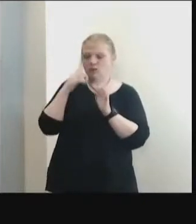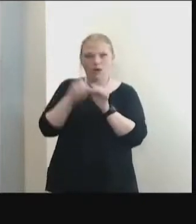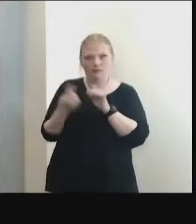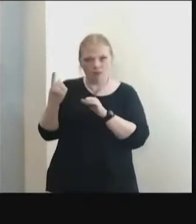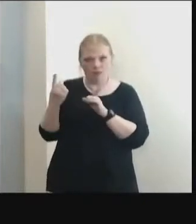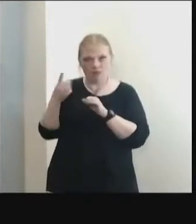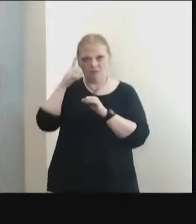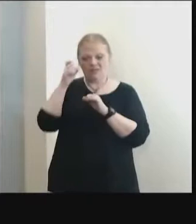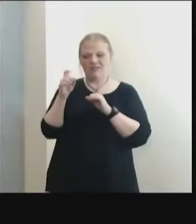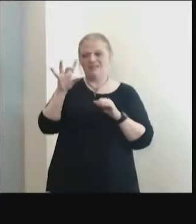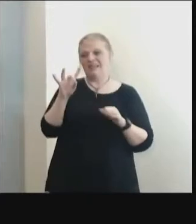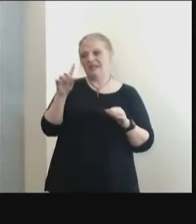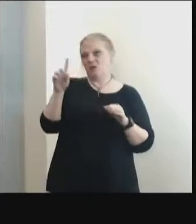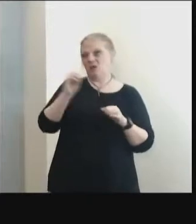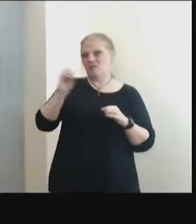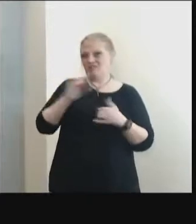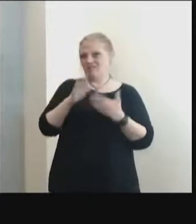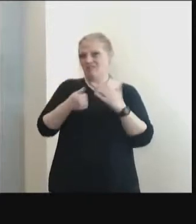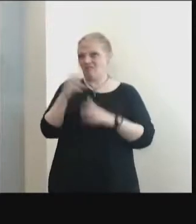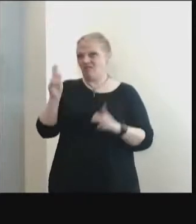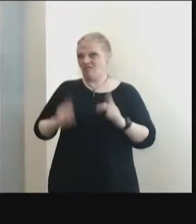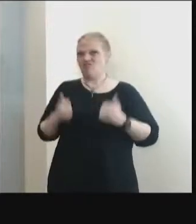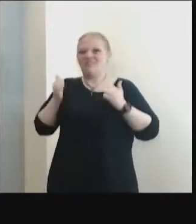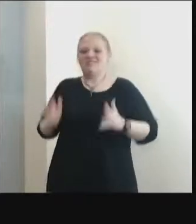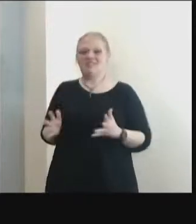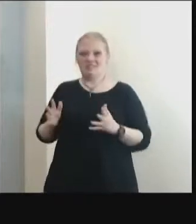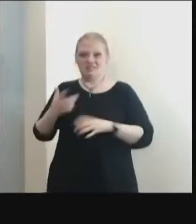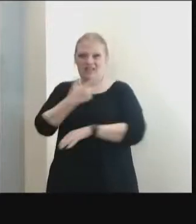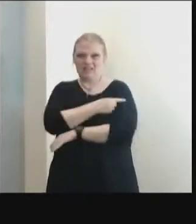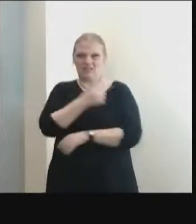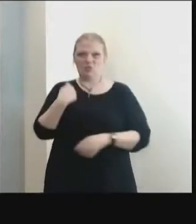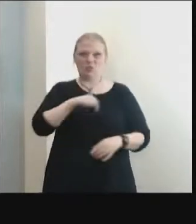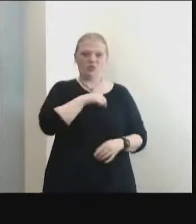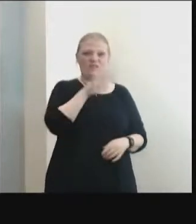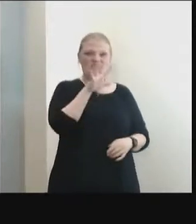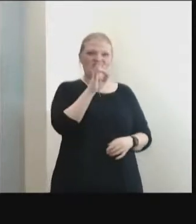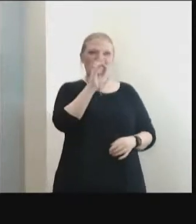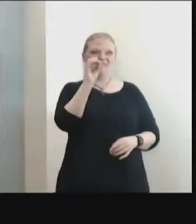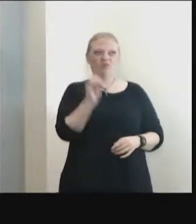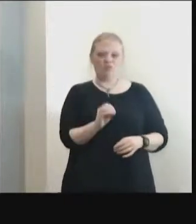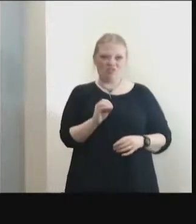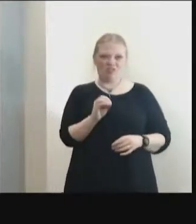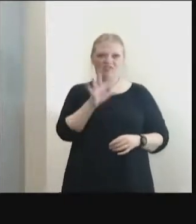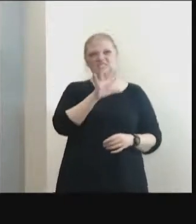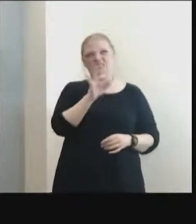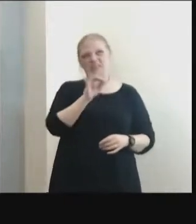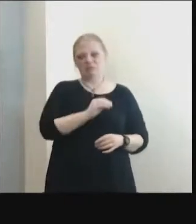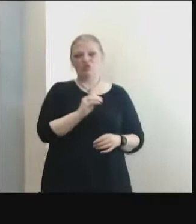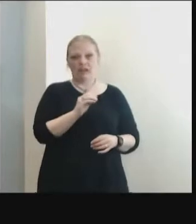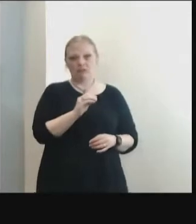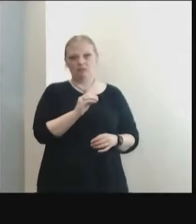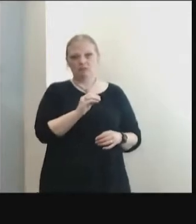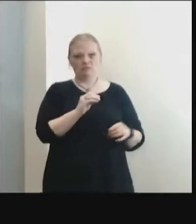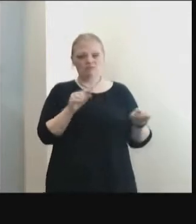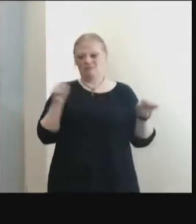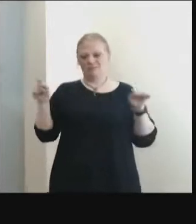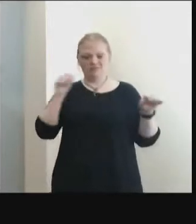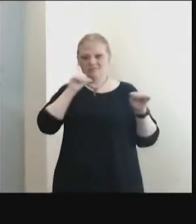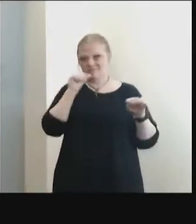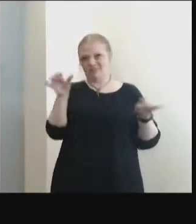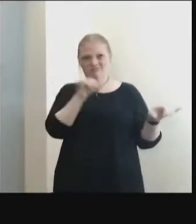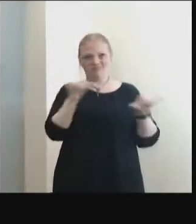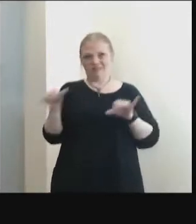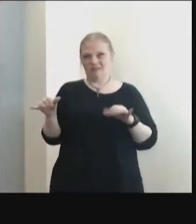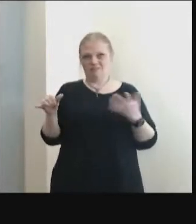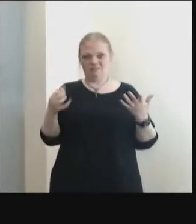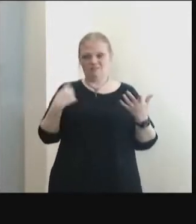They hit 81% of their residents getting vaccinated. Right now we're in the 57% or 58% category, so we're not where we need to be yet, which